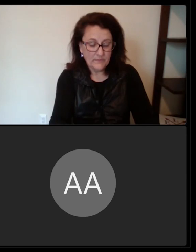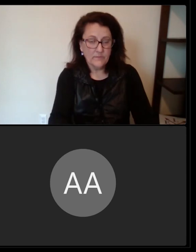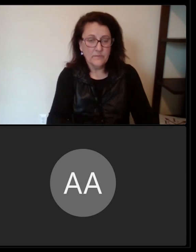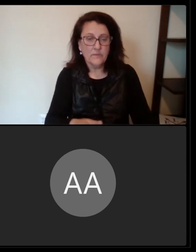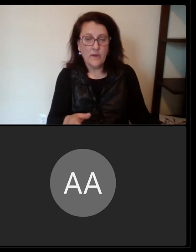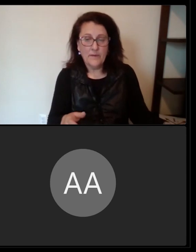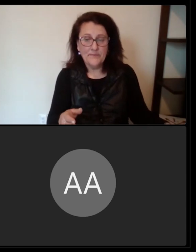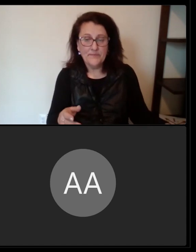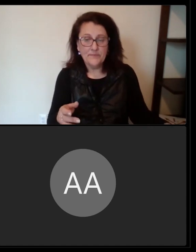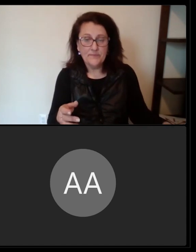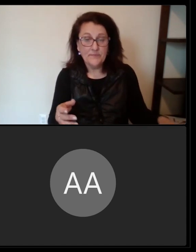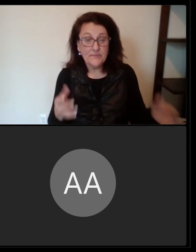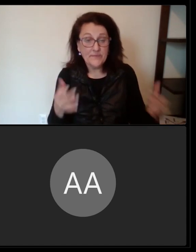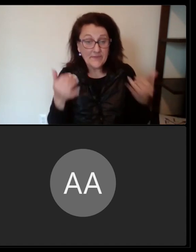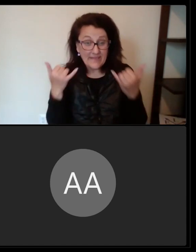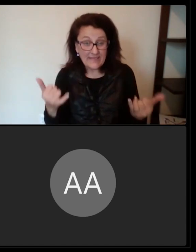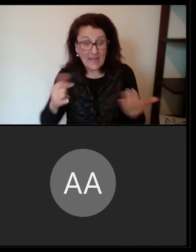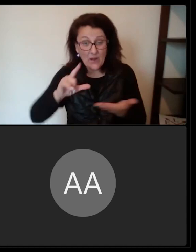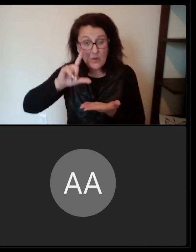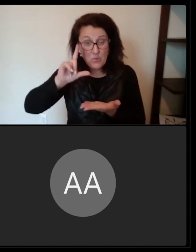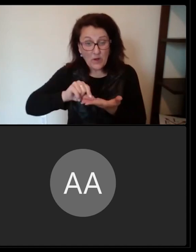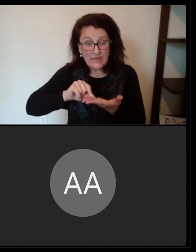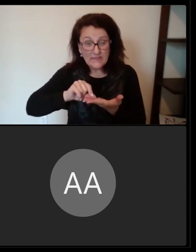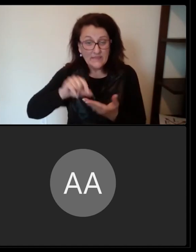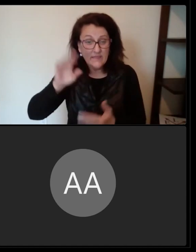I'm printing my ballot.